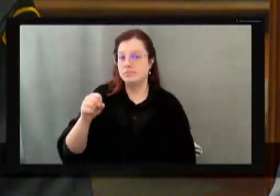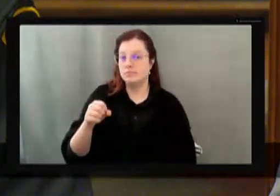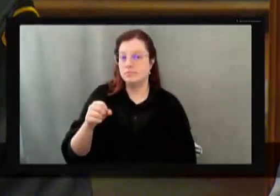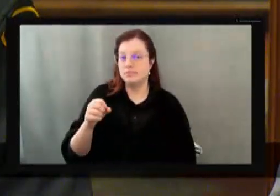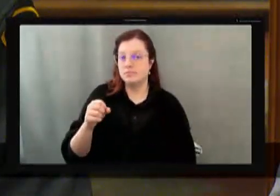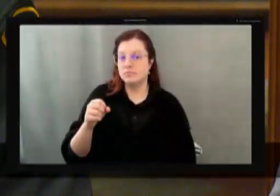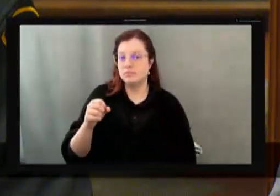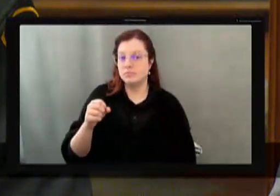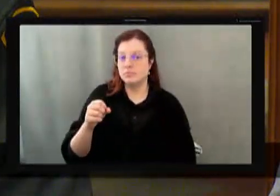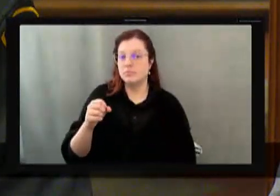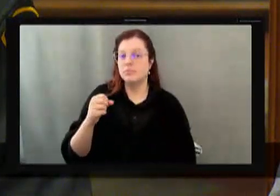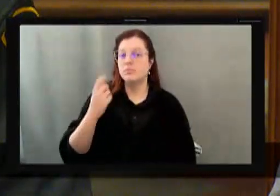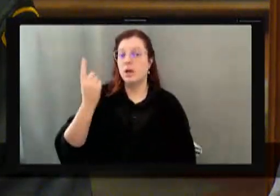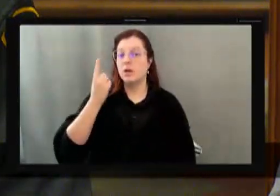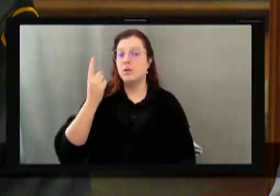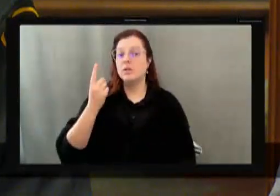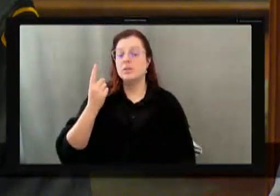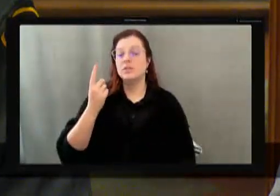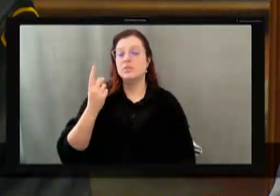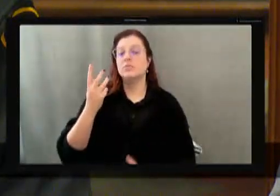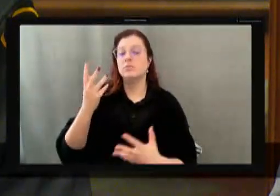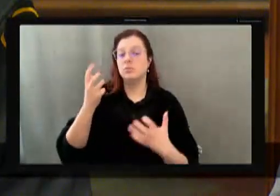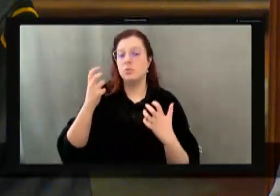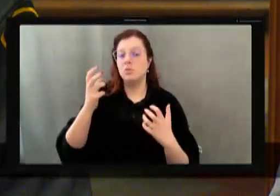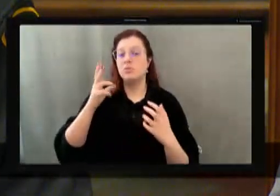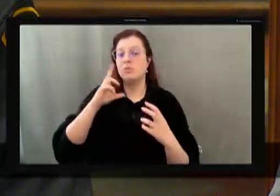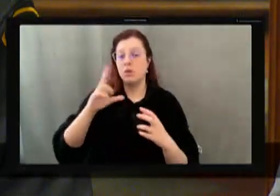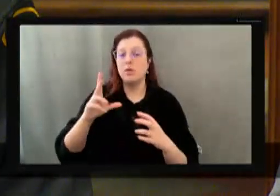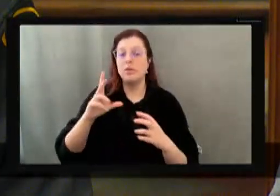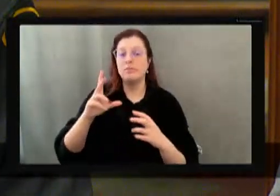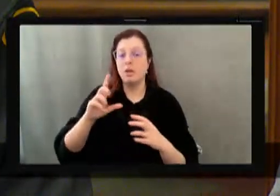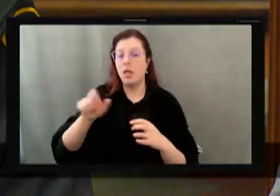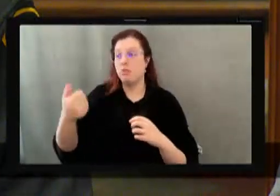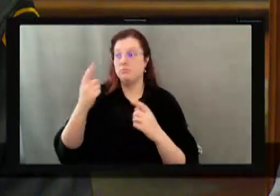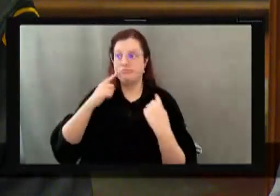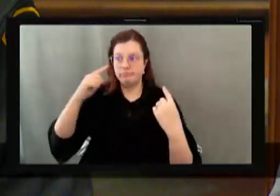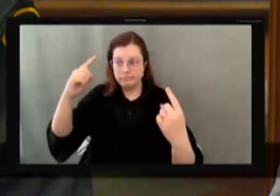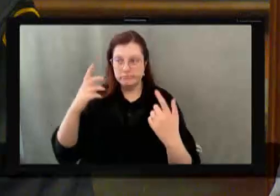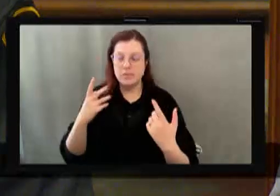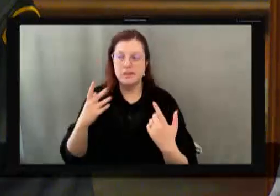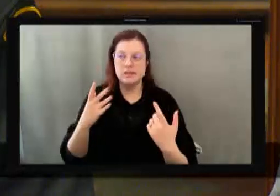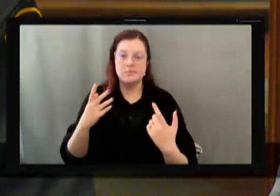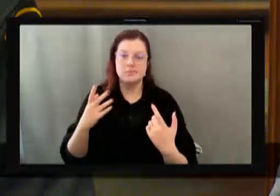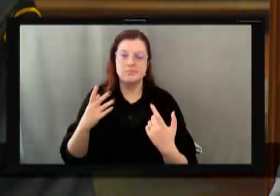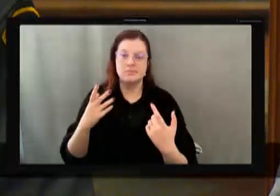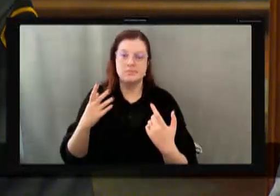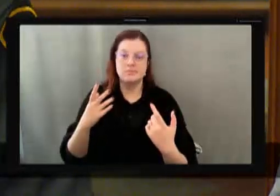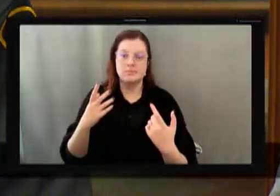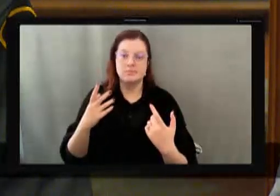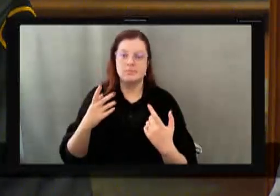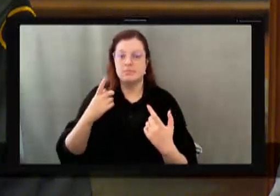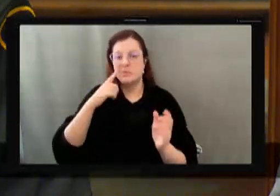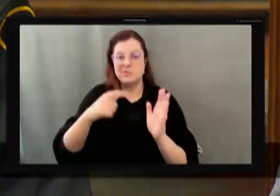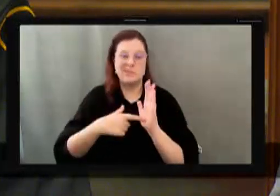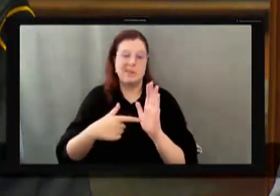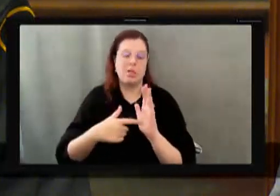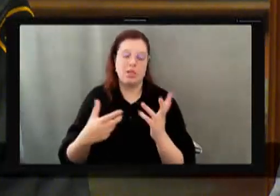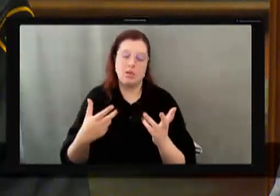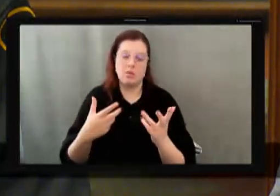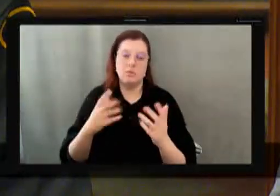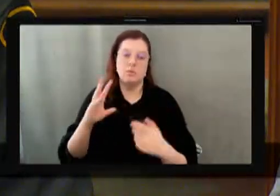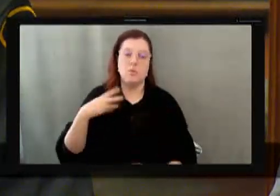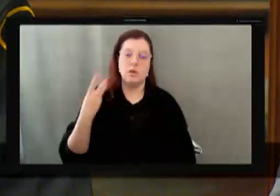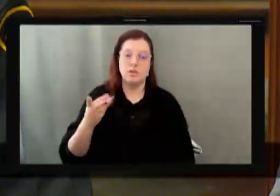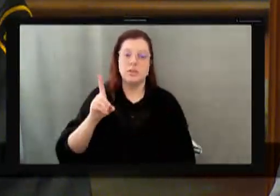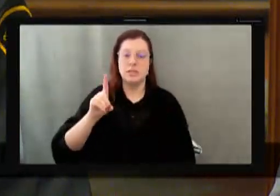we're always looking to learn from others' successes. One of those, for example, Washington, D.C.